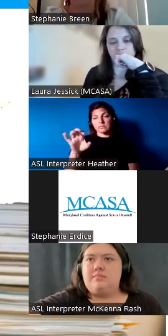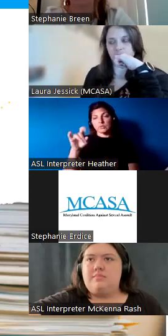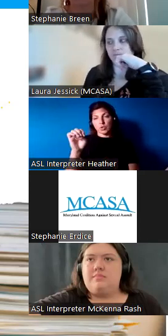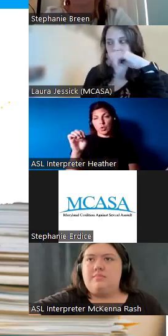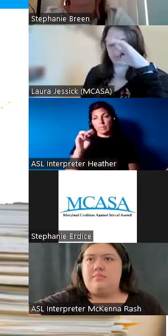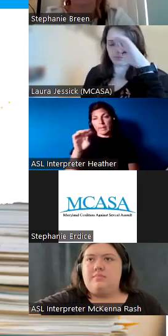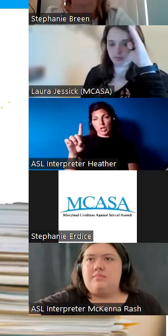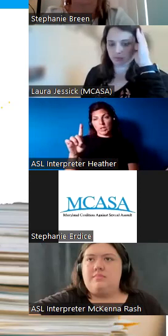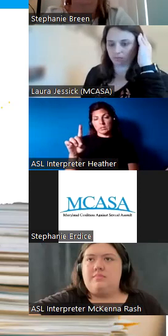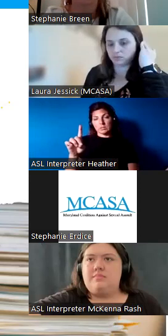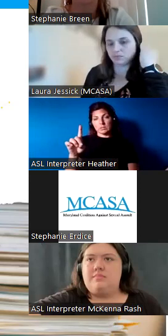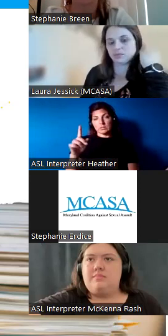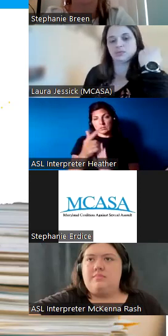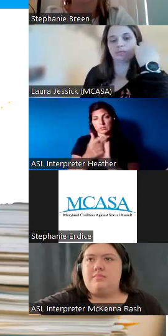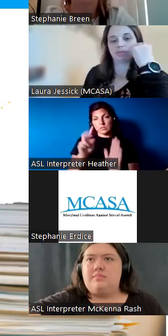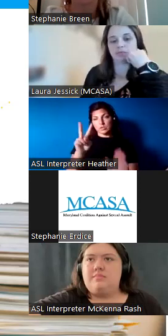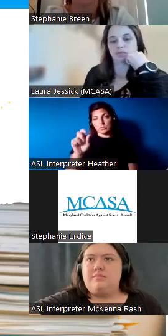Maryland Code of Regulations at